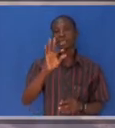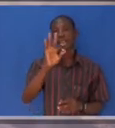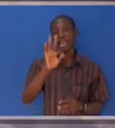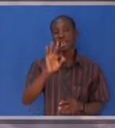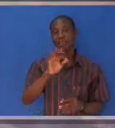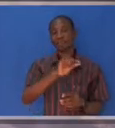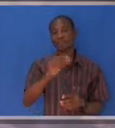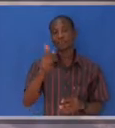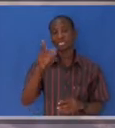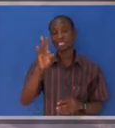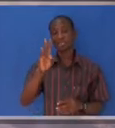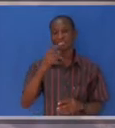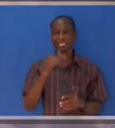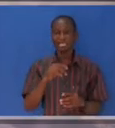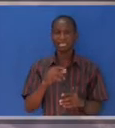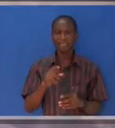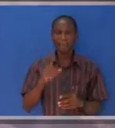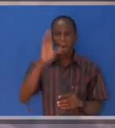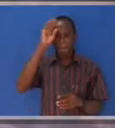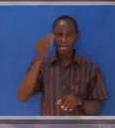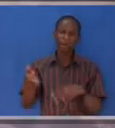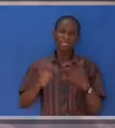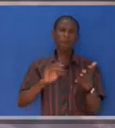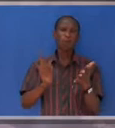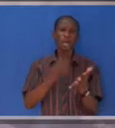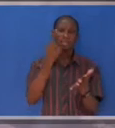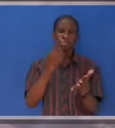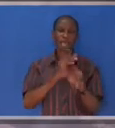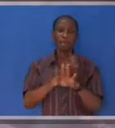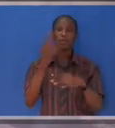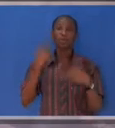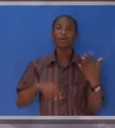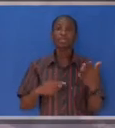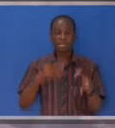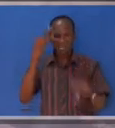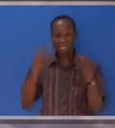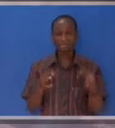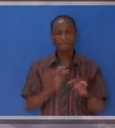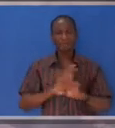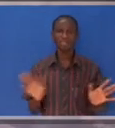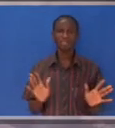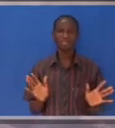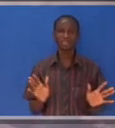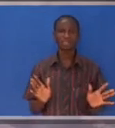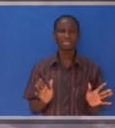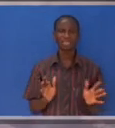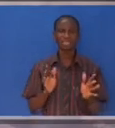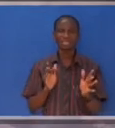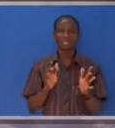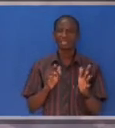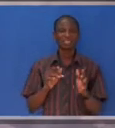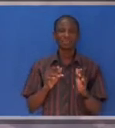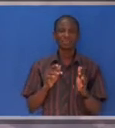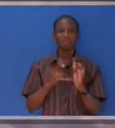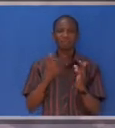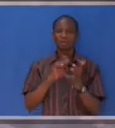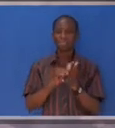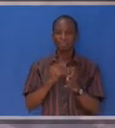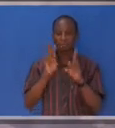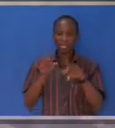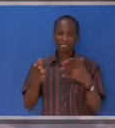says it is appointed for man to die, and after that, judgment. He did not say when a man dies,